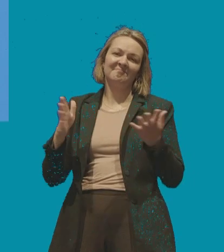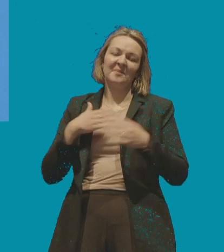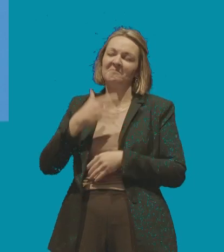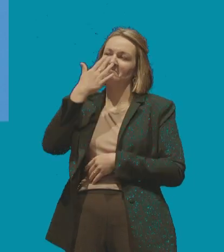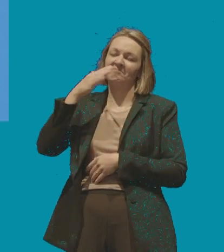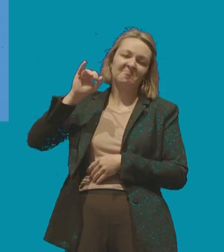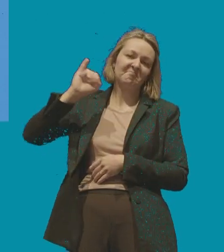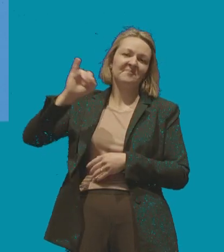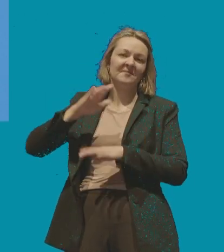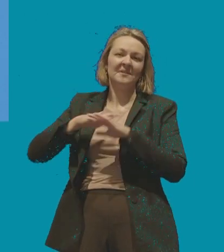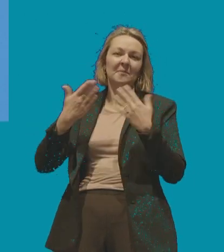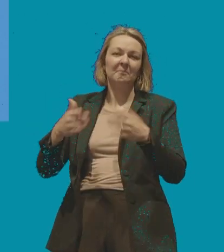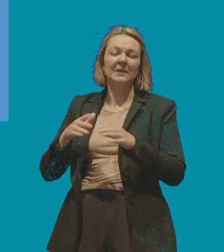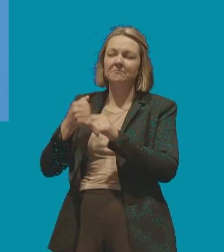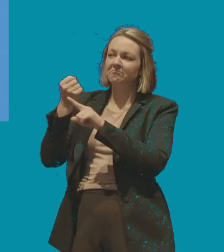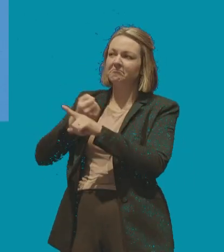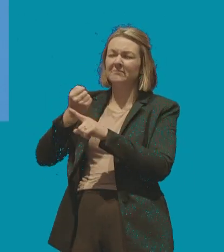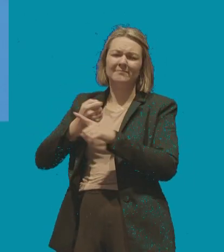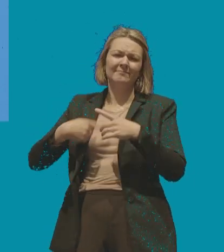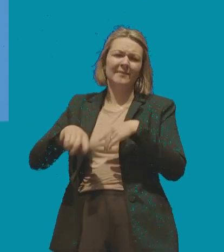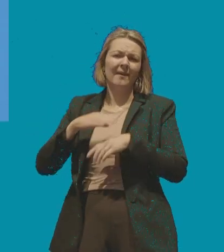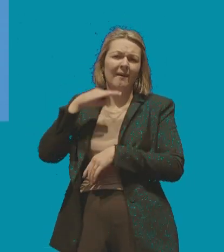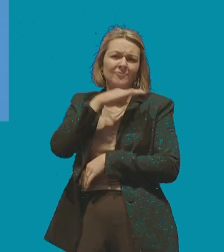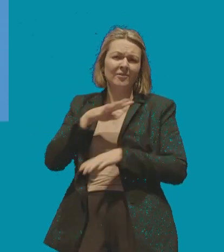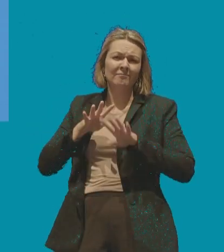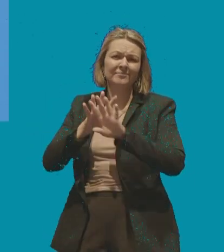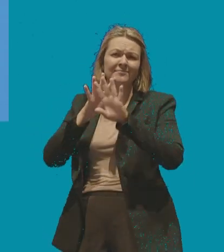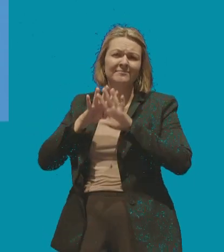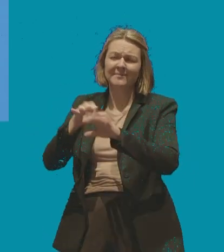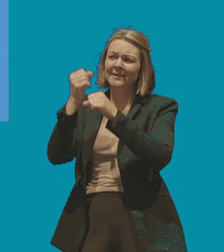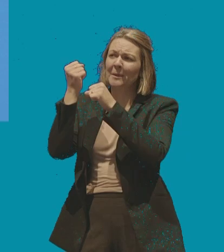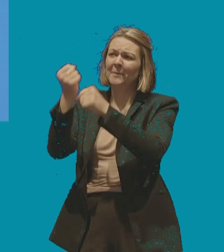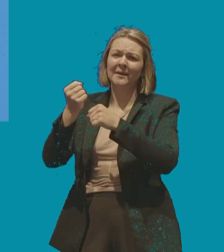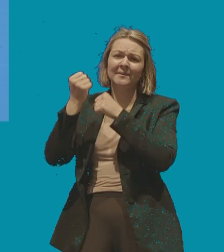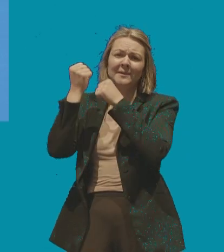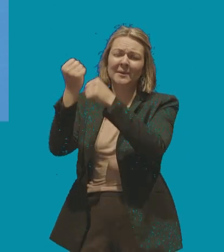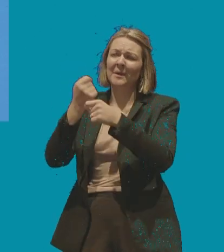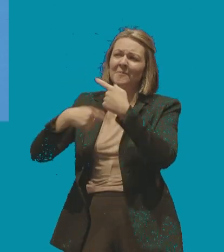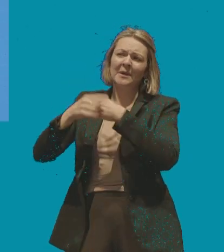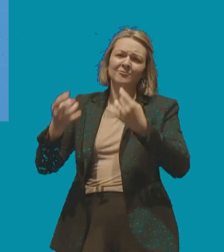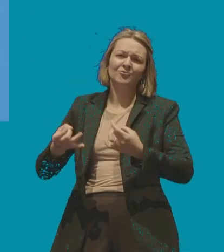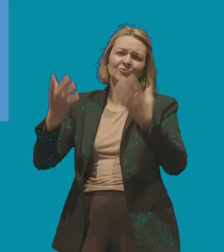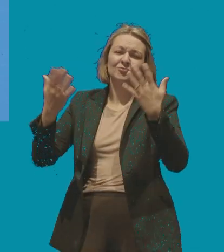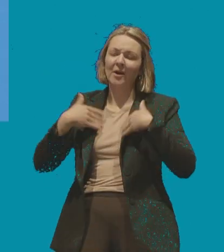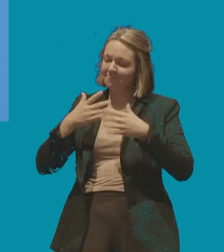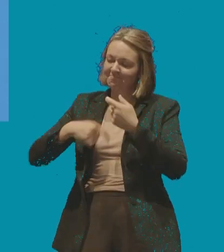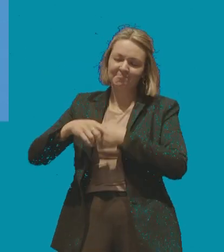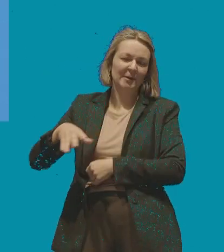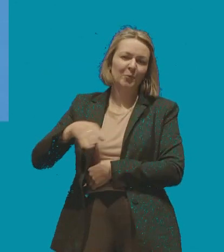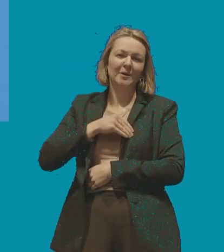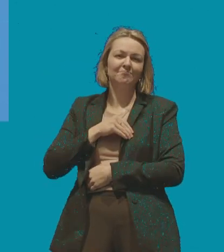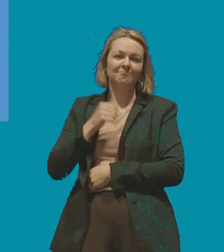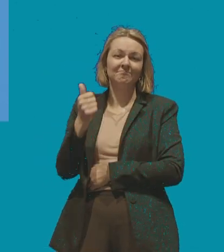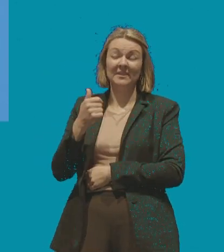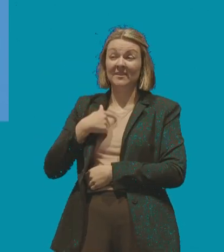back. Hundreds of thousands of workers stood together, campaigned together, took industrial action together, and won together. Across the